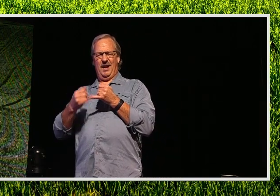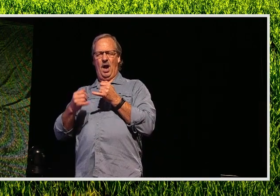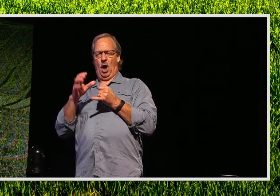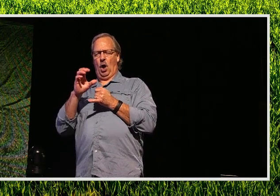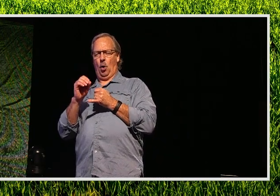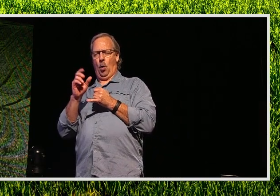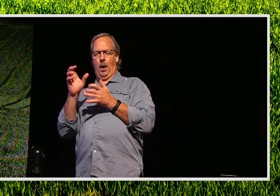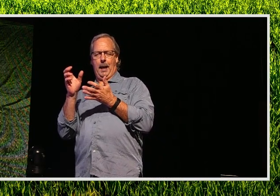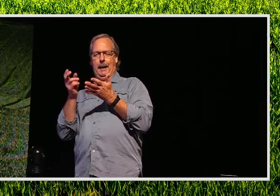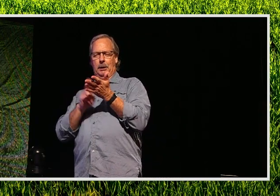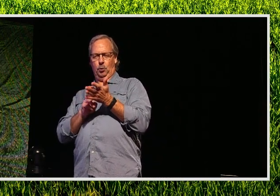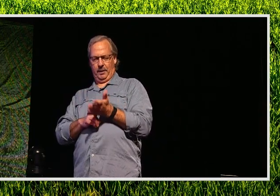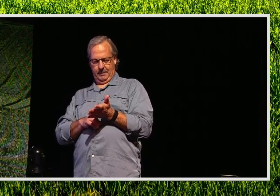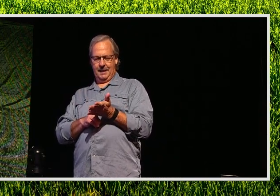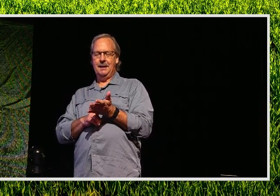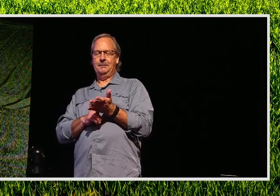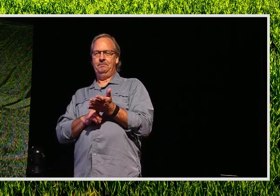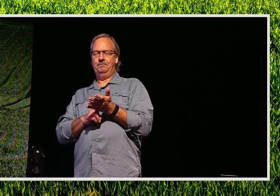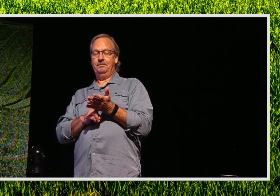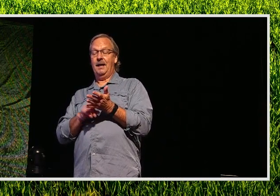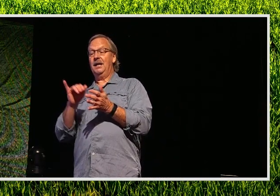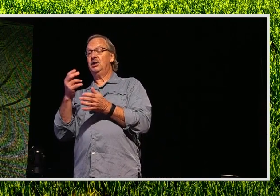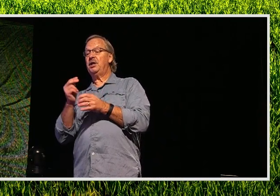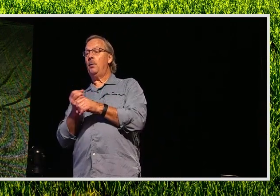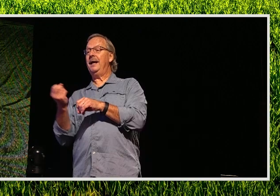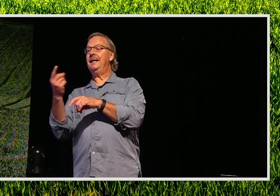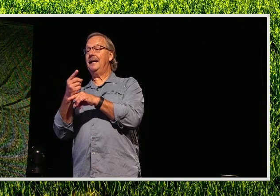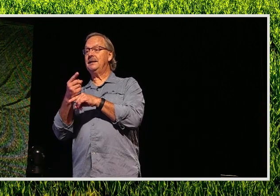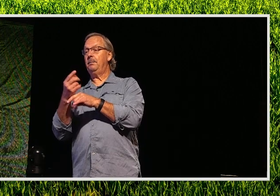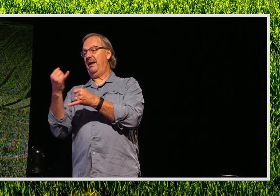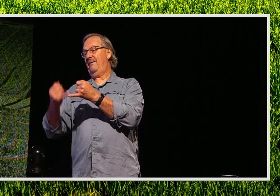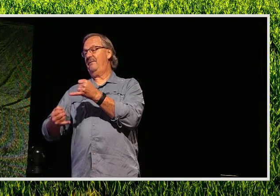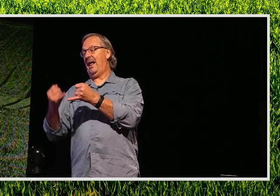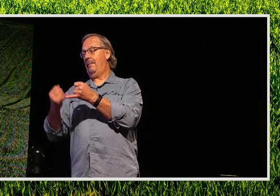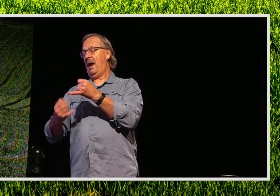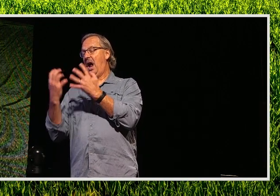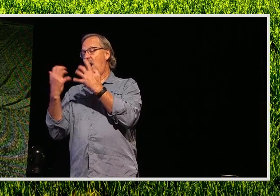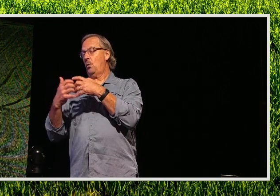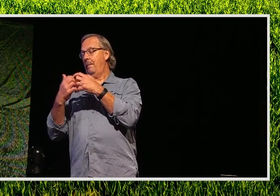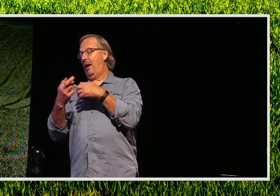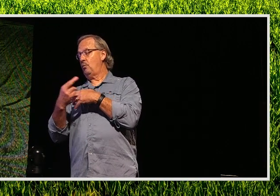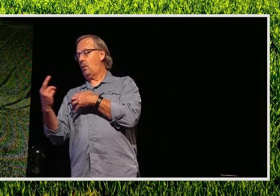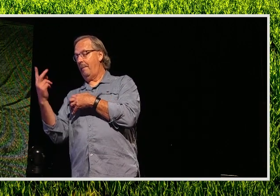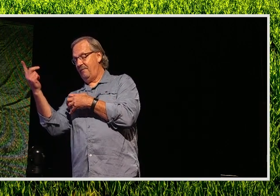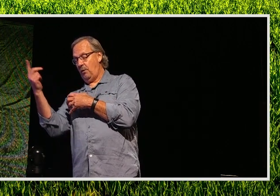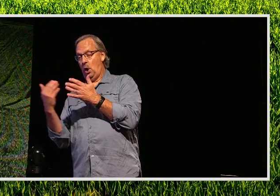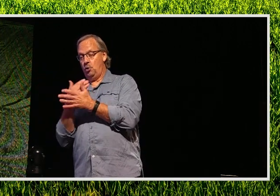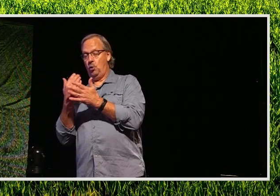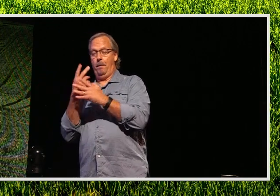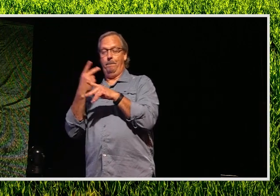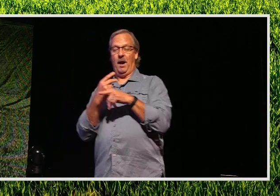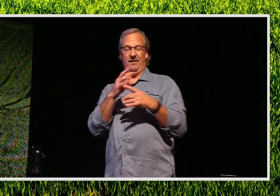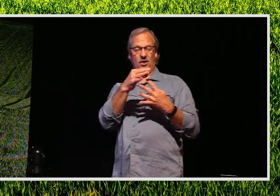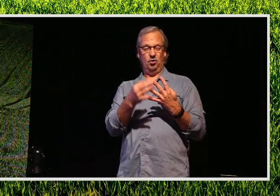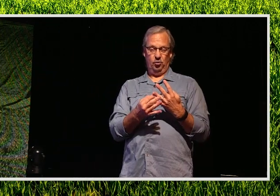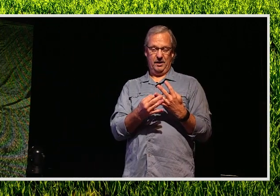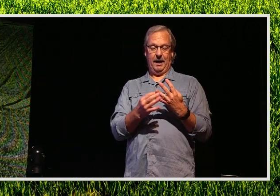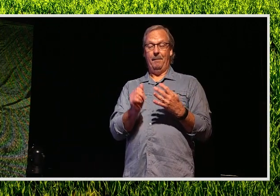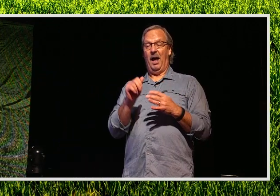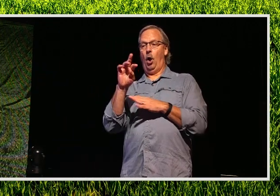agreements. And then by January of next year, we will be finalizing our equipment requirements for our new products that we're be introducing. And by